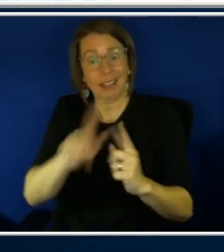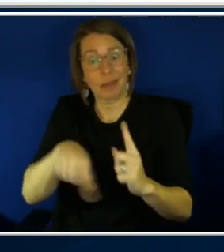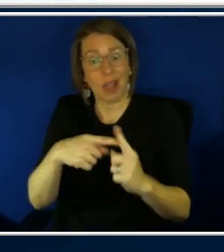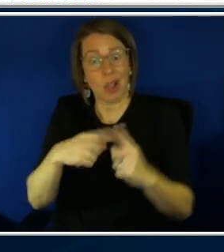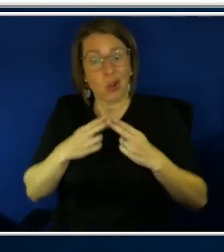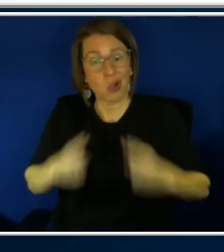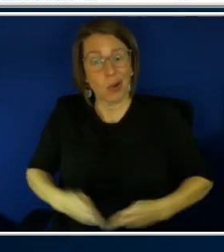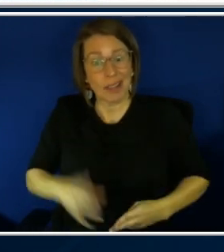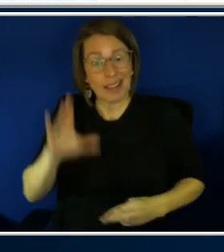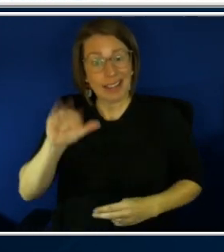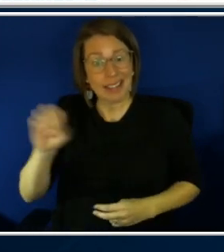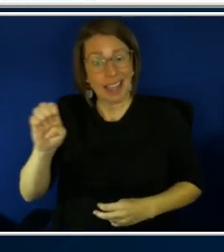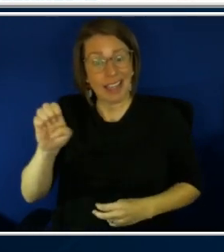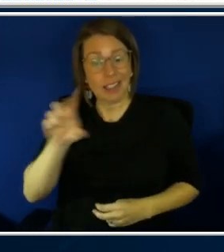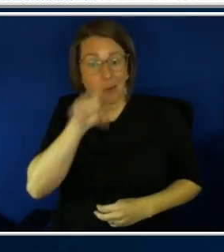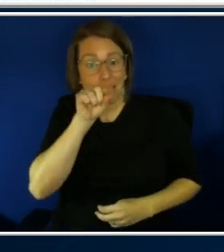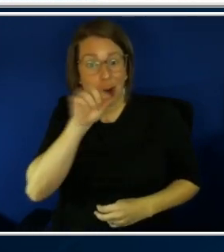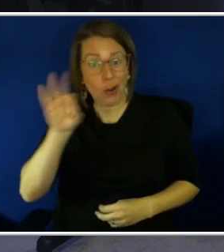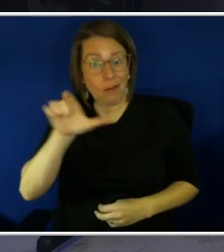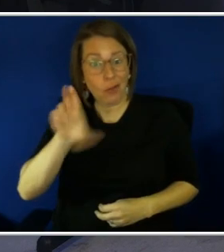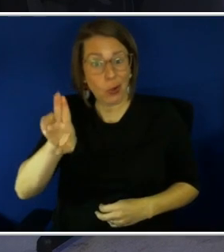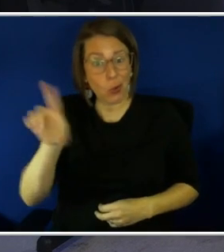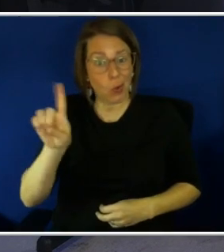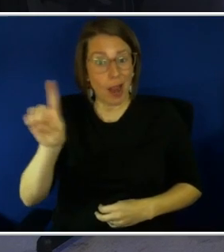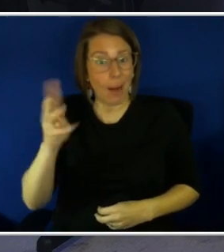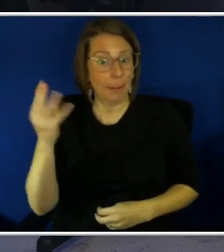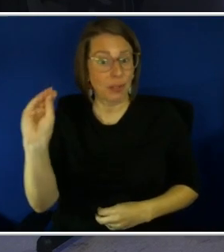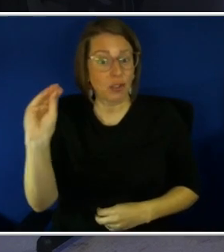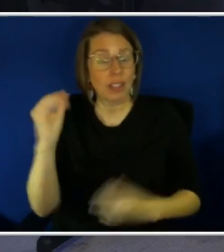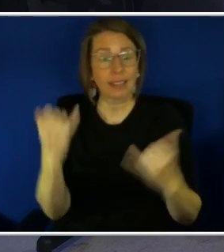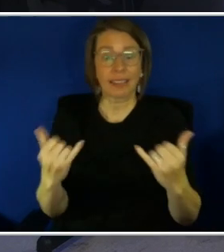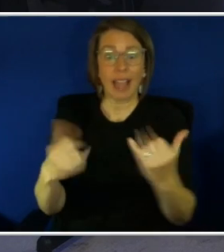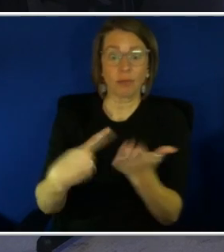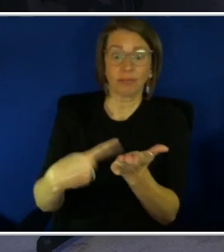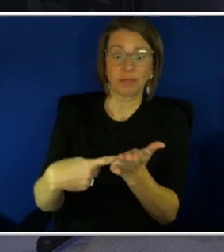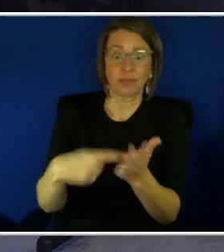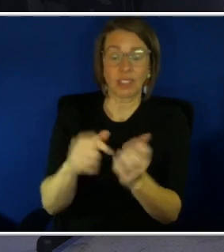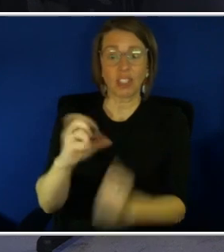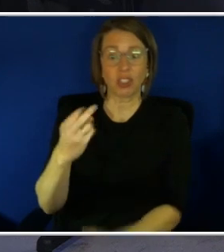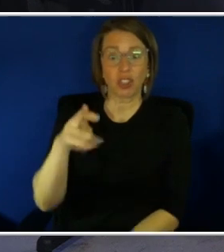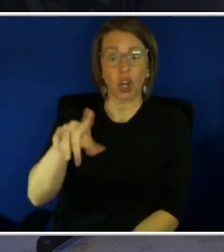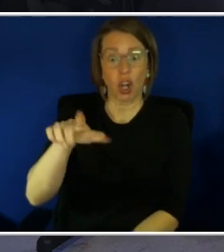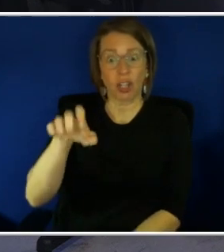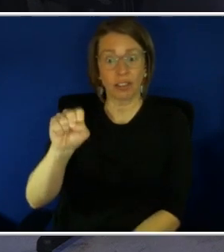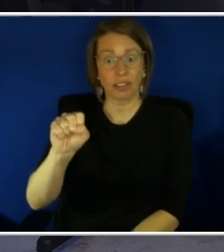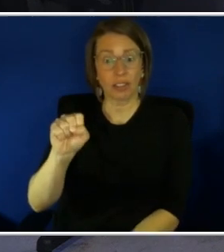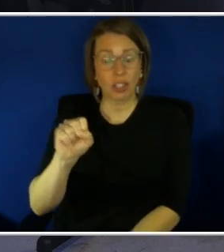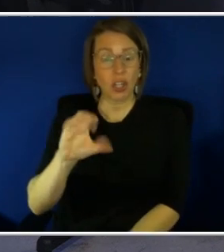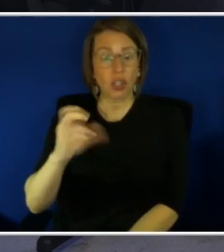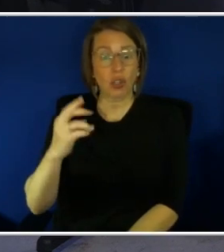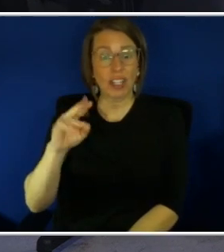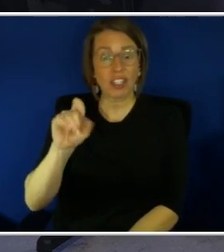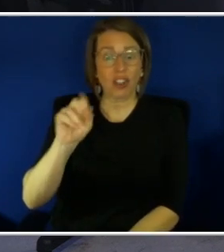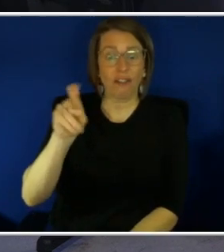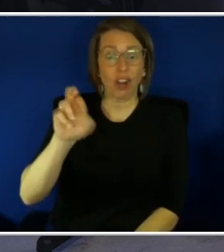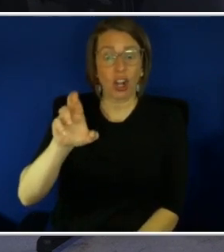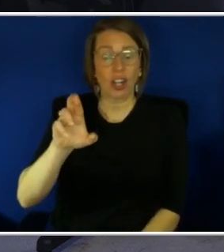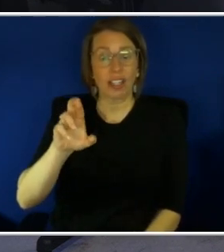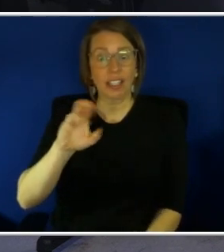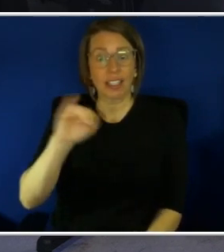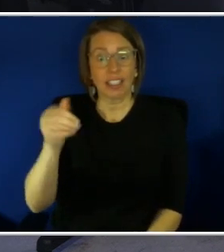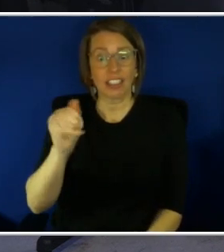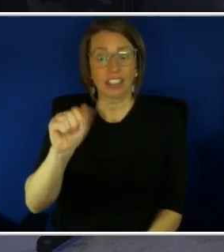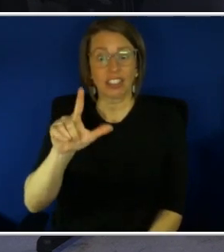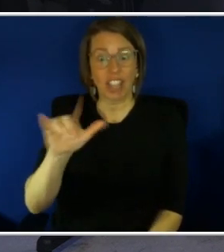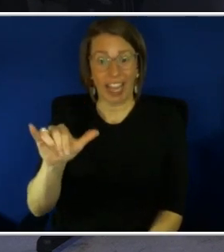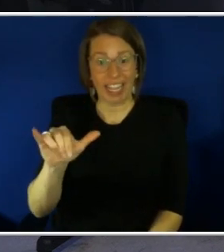flu in Missouri. But first, we're talking with Dr. Charles Christopher Jaley. Now, J-E-H-L-E. Jaley, I said